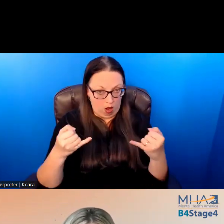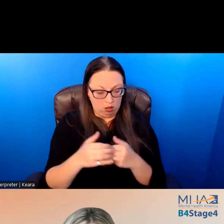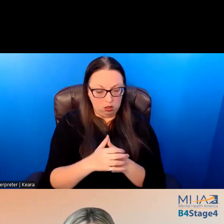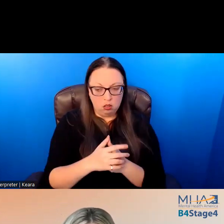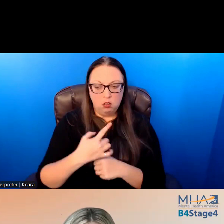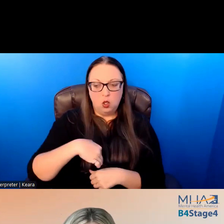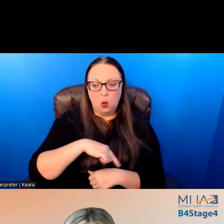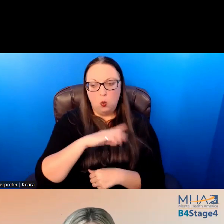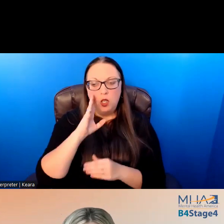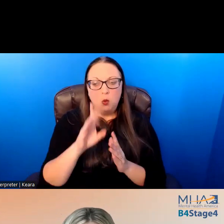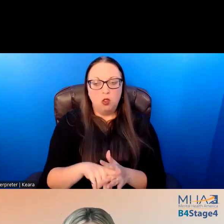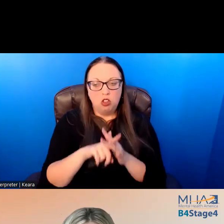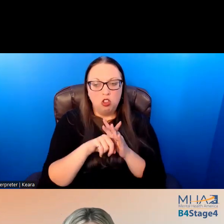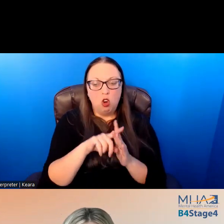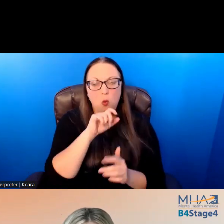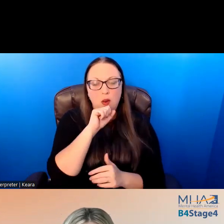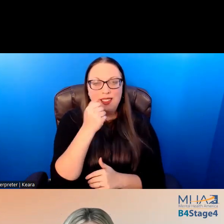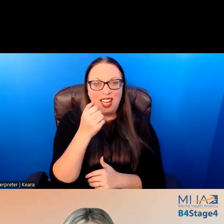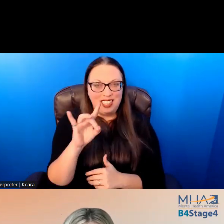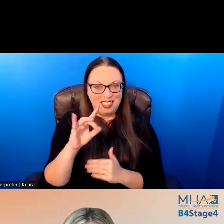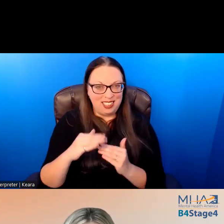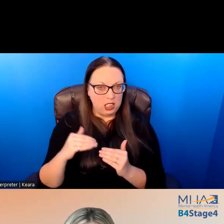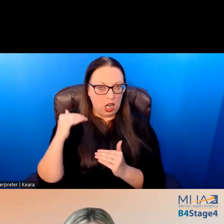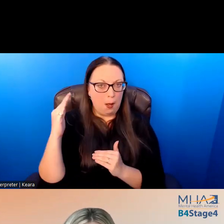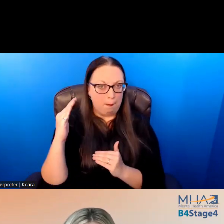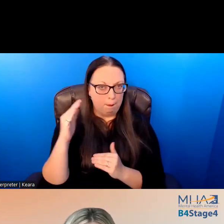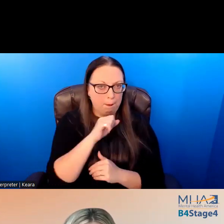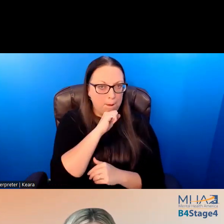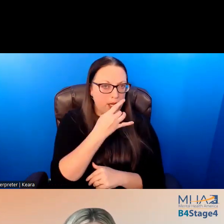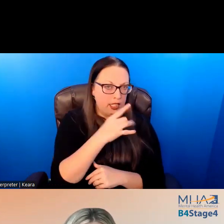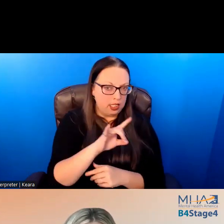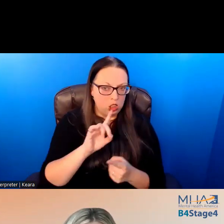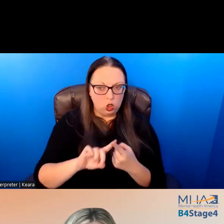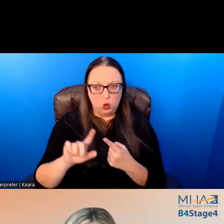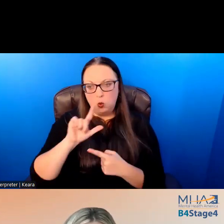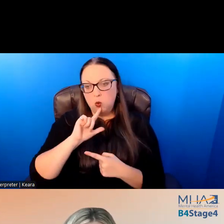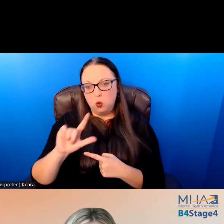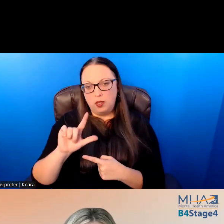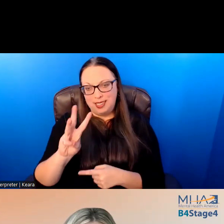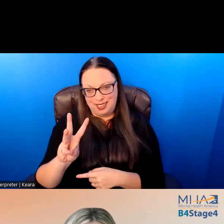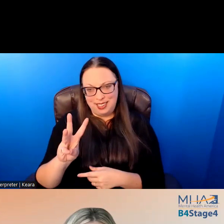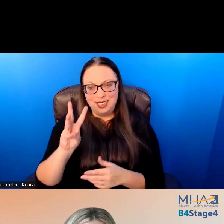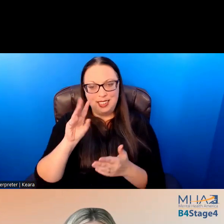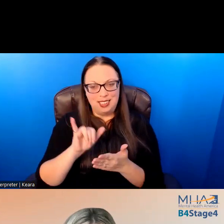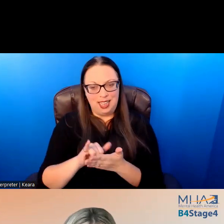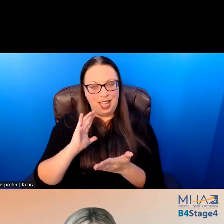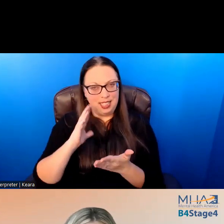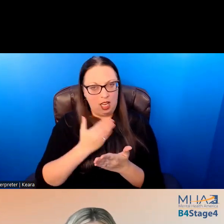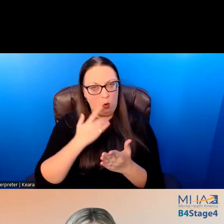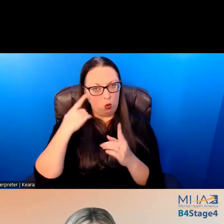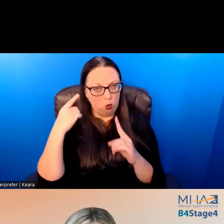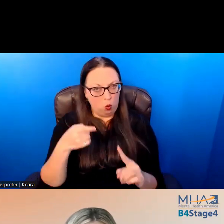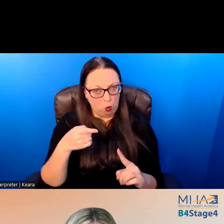will start with 18 and up. 18 to 26 is really what we are